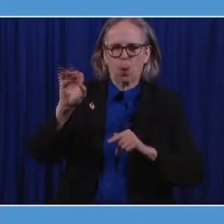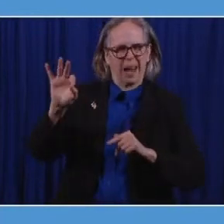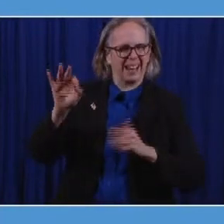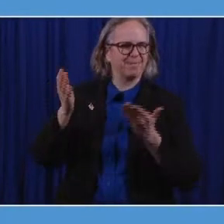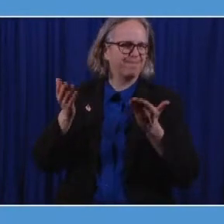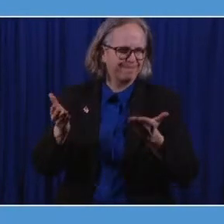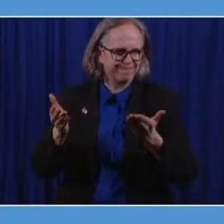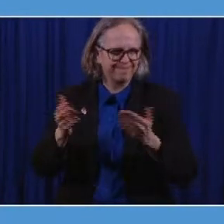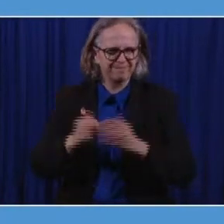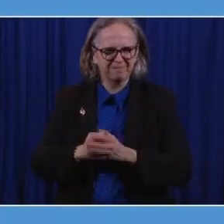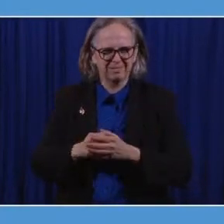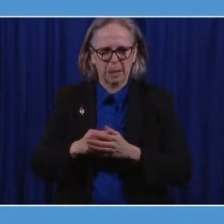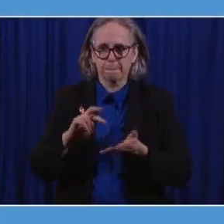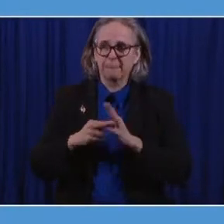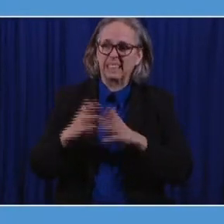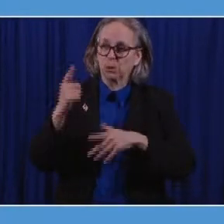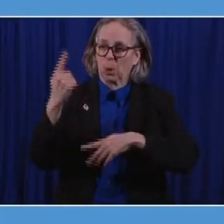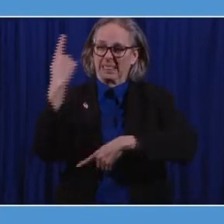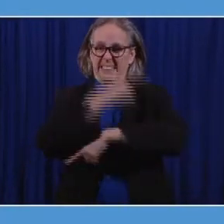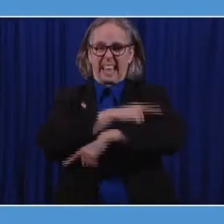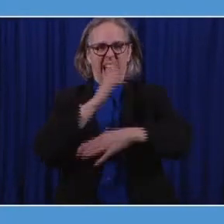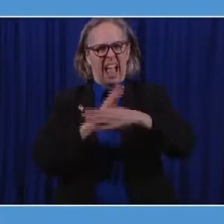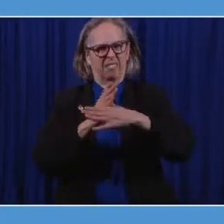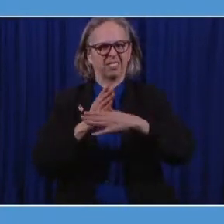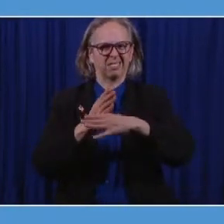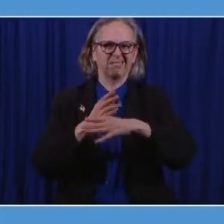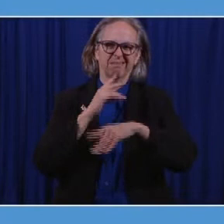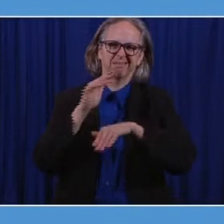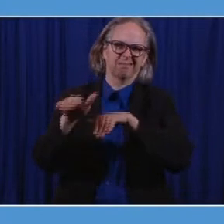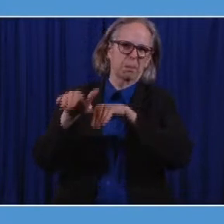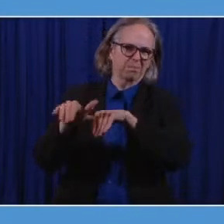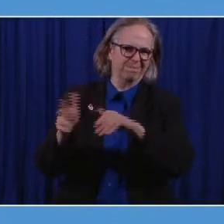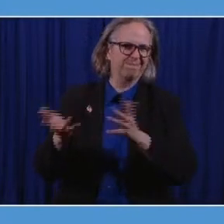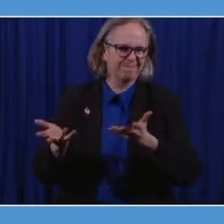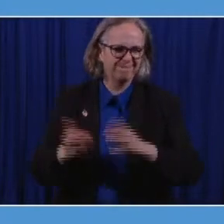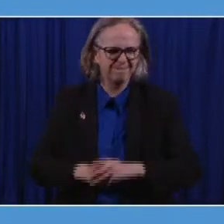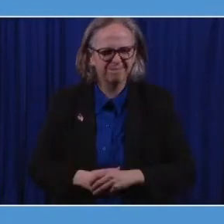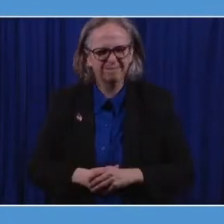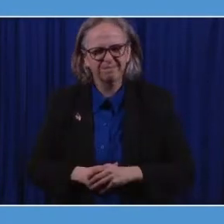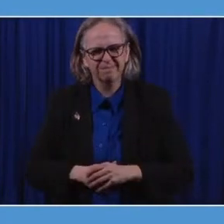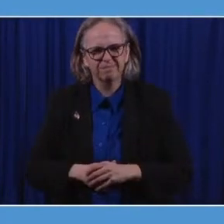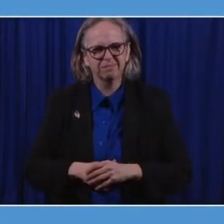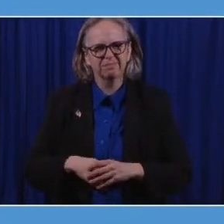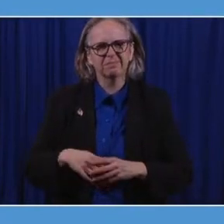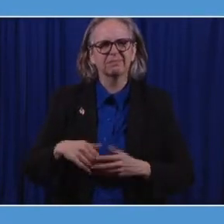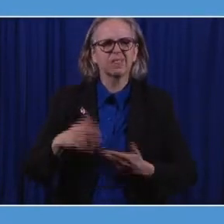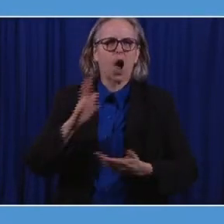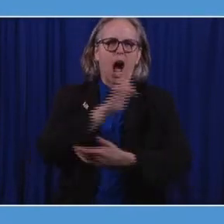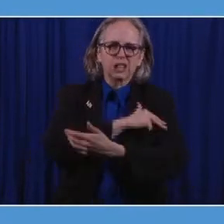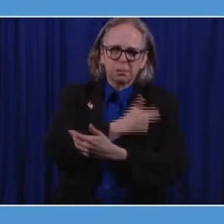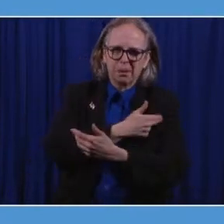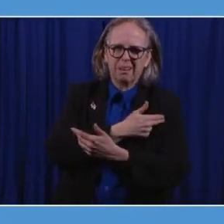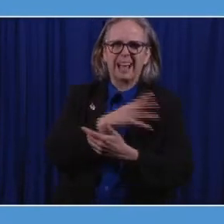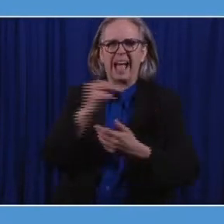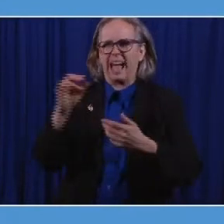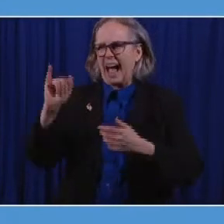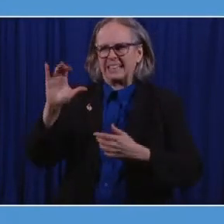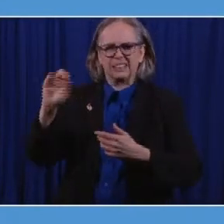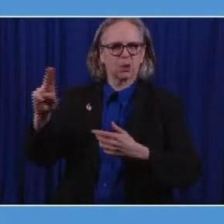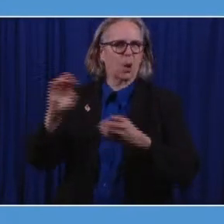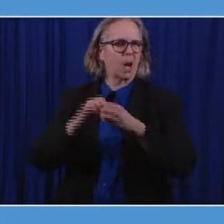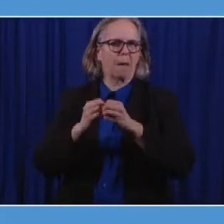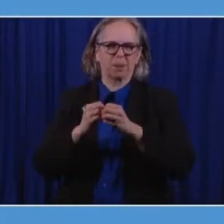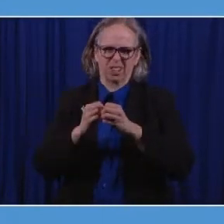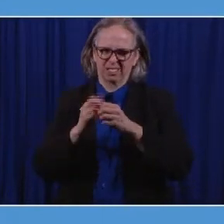average. Again, our hospitalizations are up over the 21-day average, and our ICU admissions are up. So none of those are